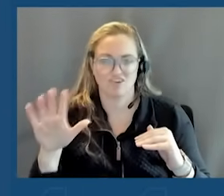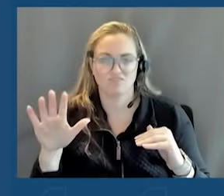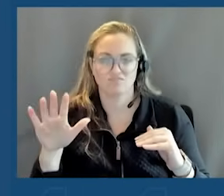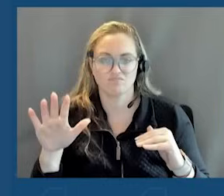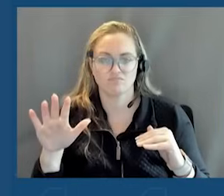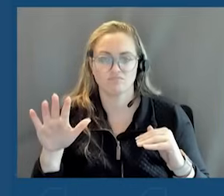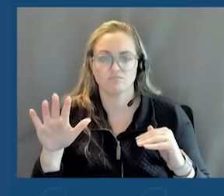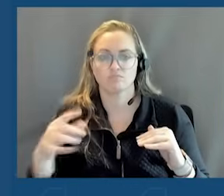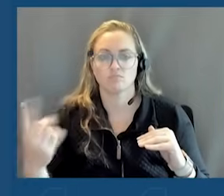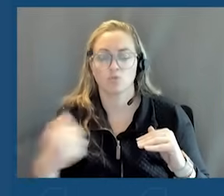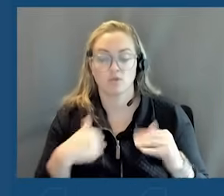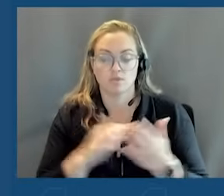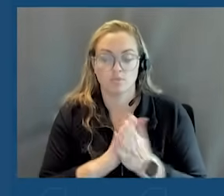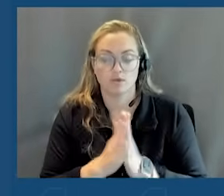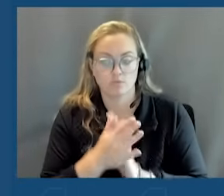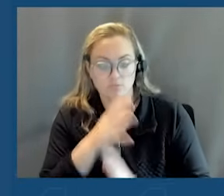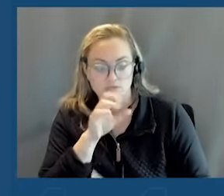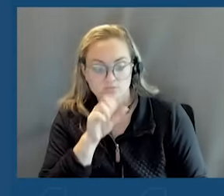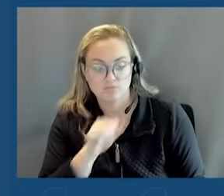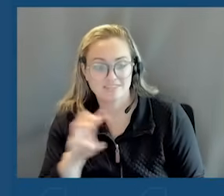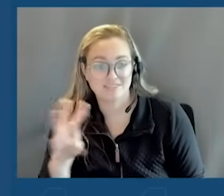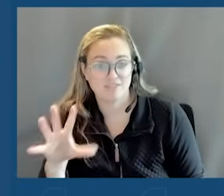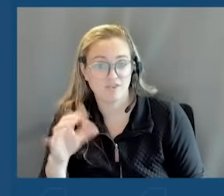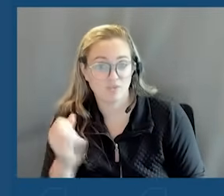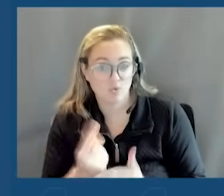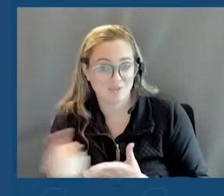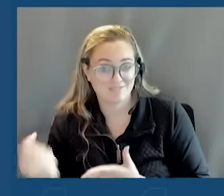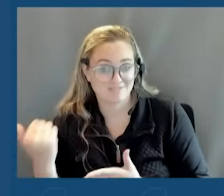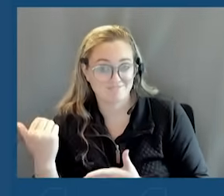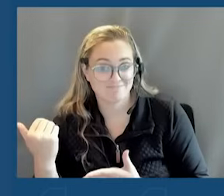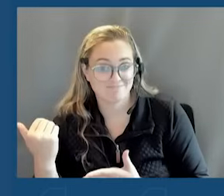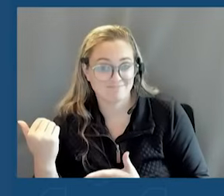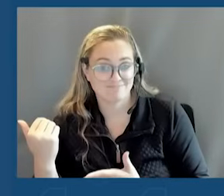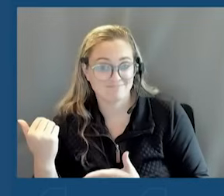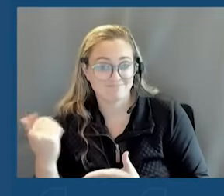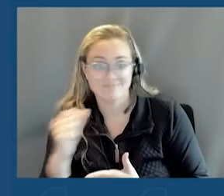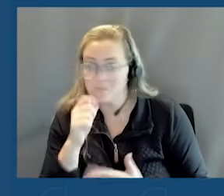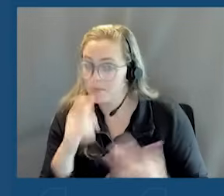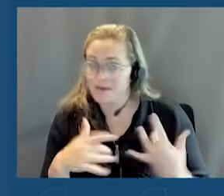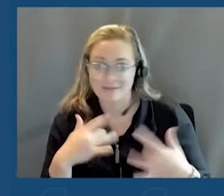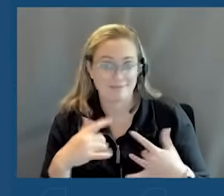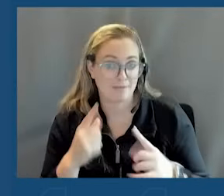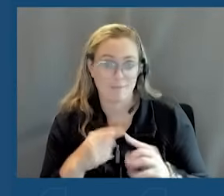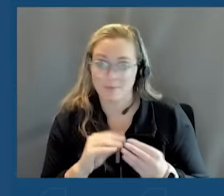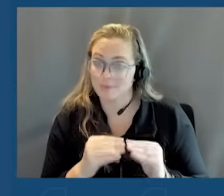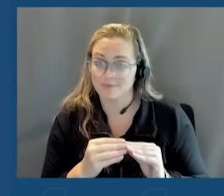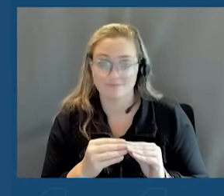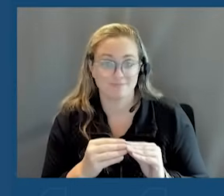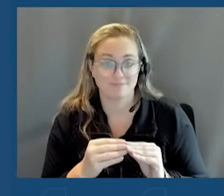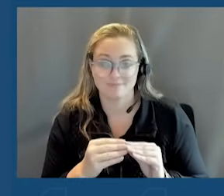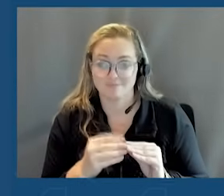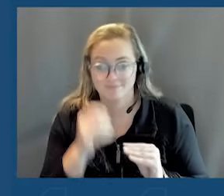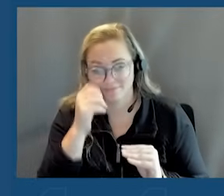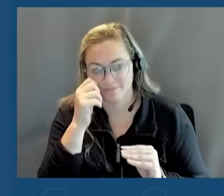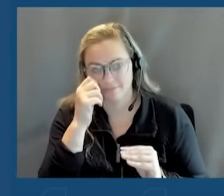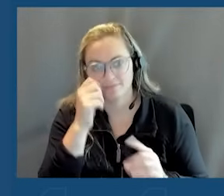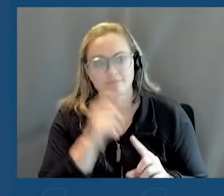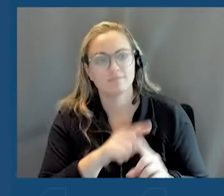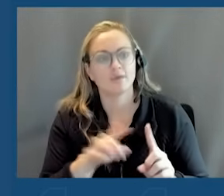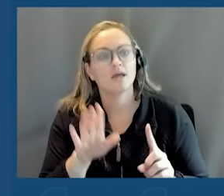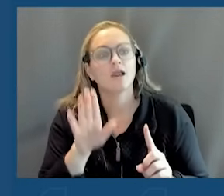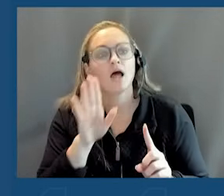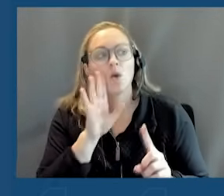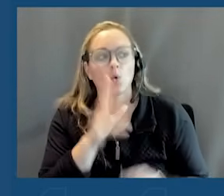As someone who turned 65 a couple weeks ago, I'm not excited about these numbers, but I will be getting